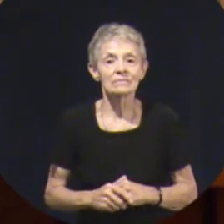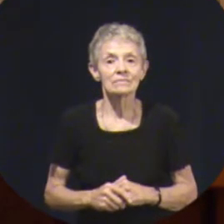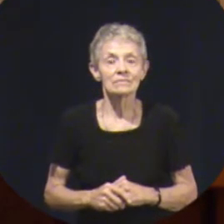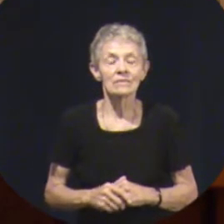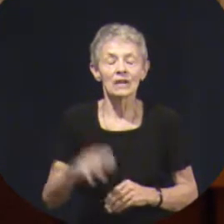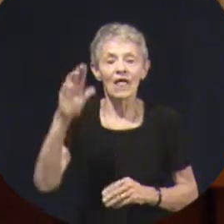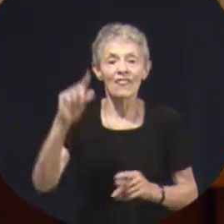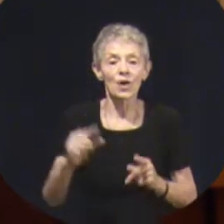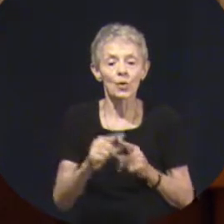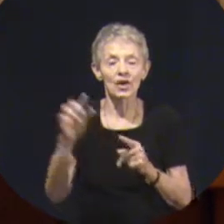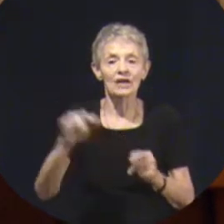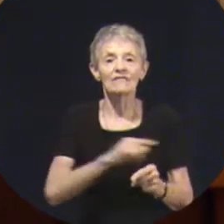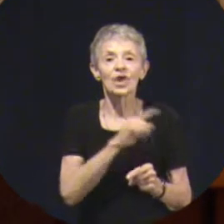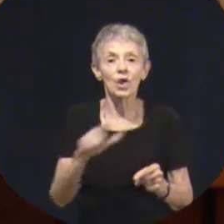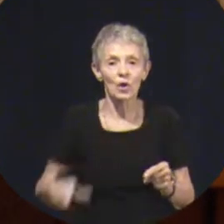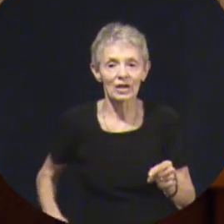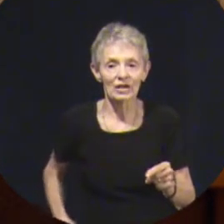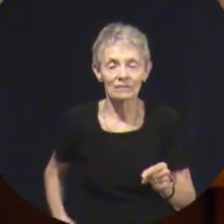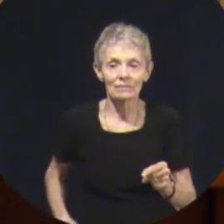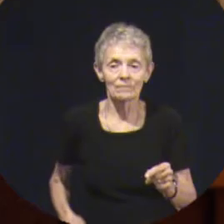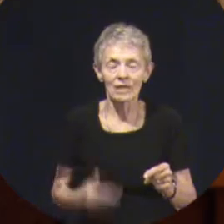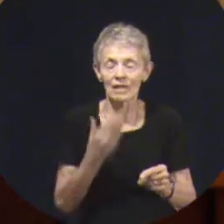The word of the Lord.